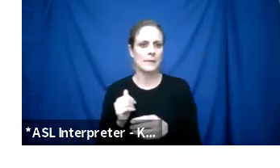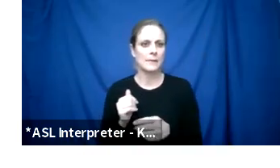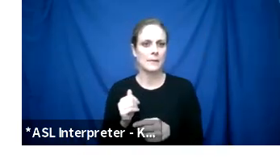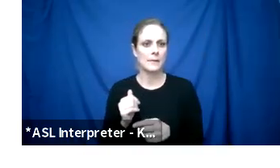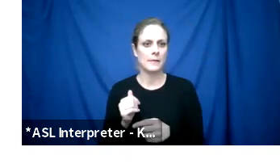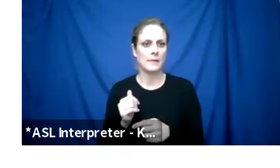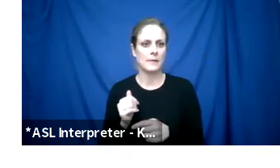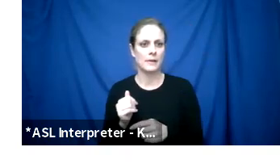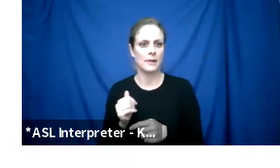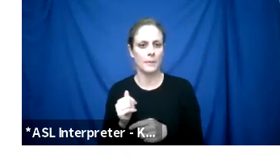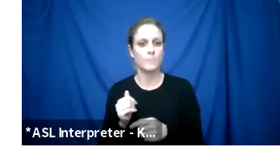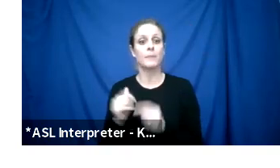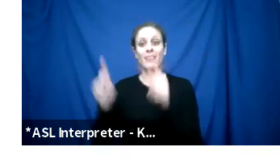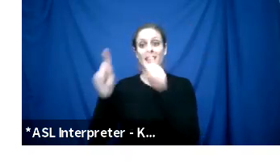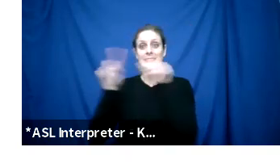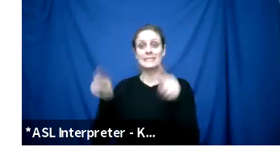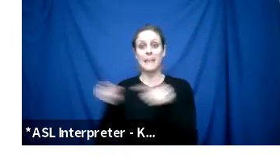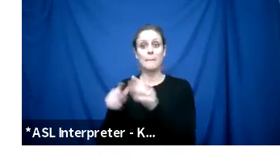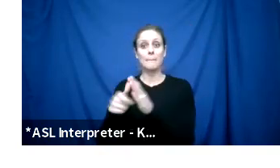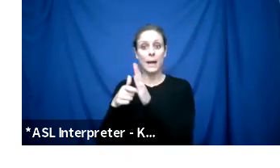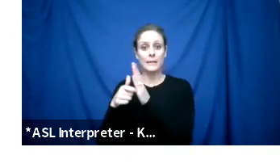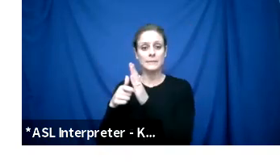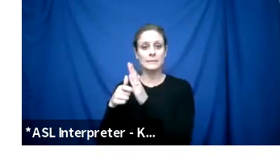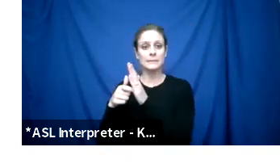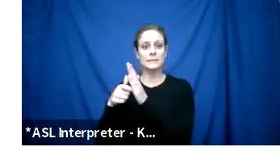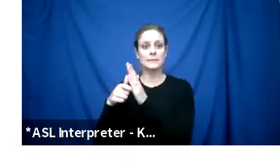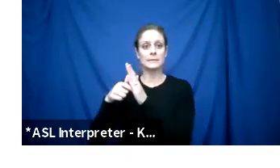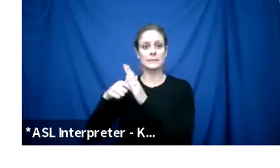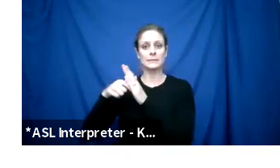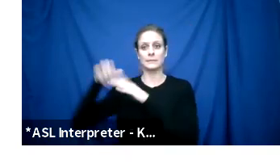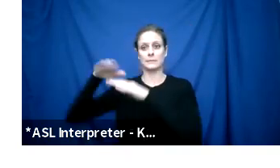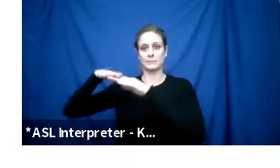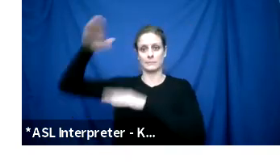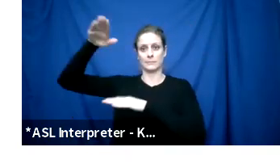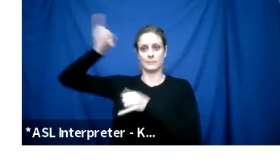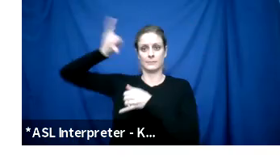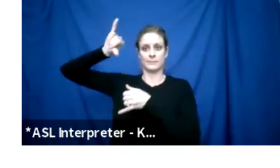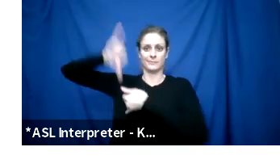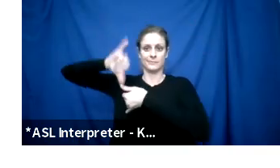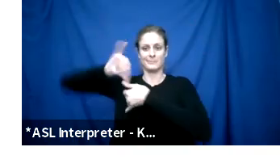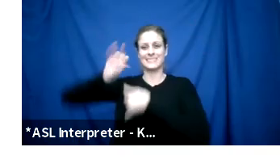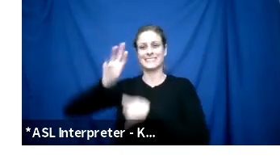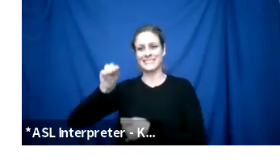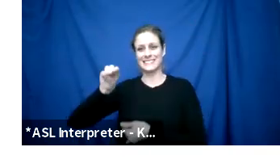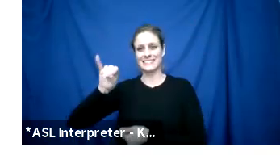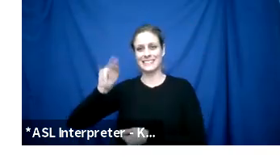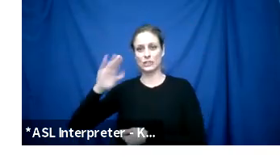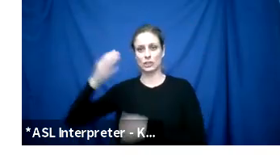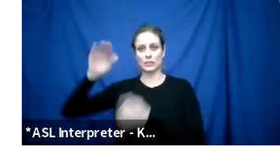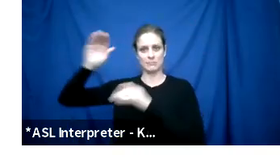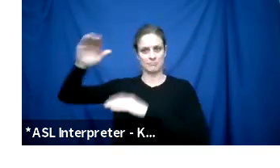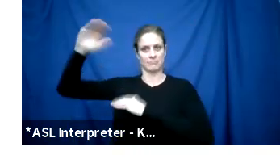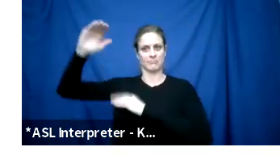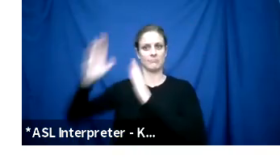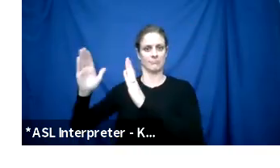The sign must be 60 inches minimum to the bottom edge of the sign. Van accessible must be added to those spaces that are required